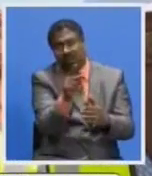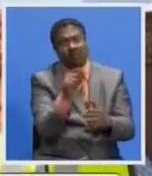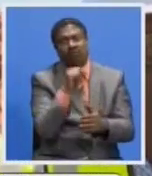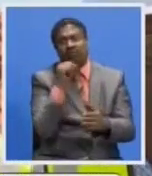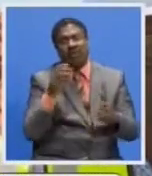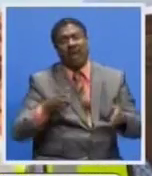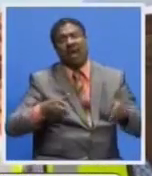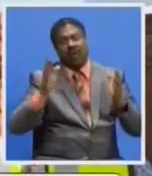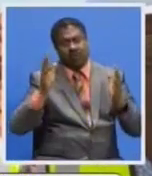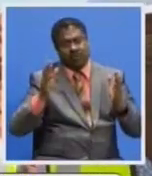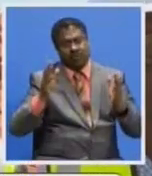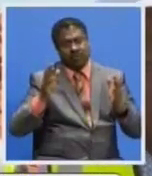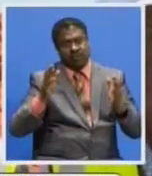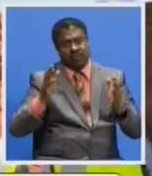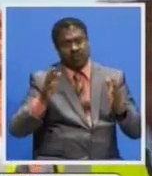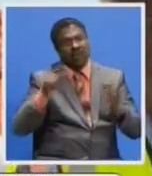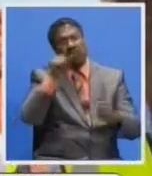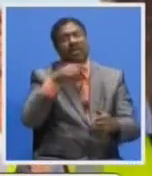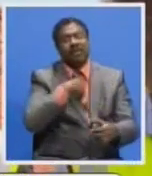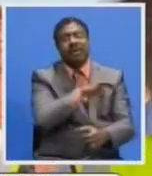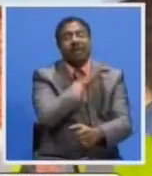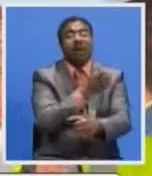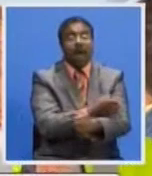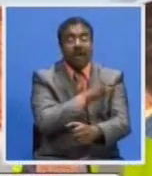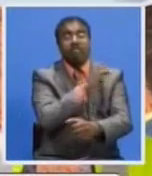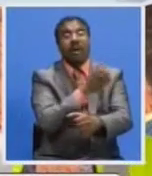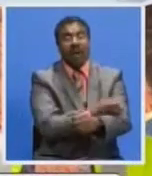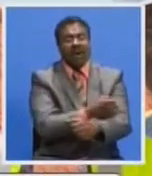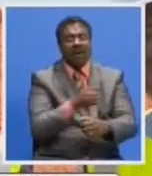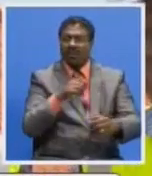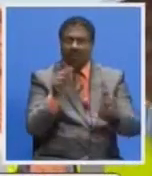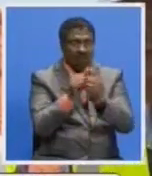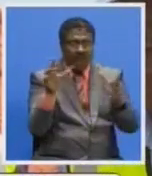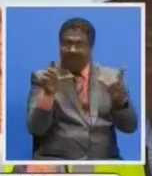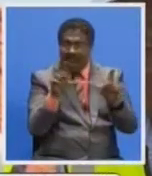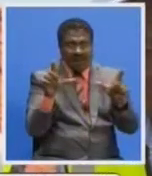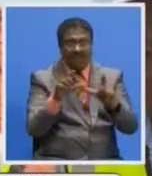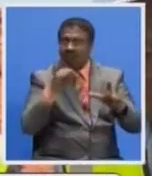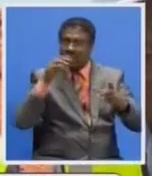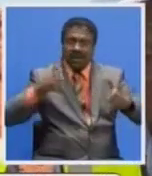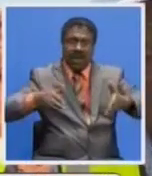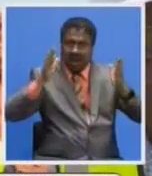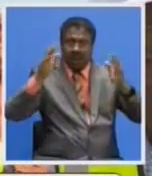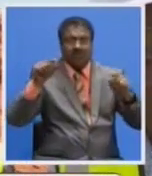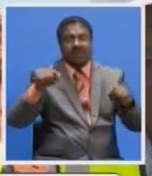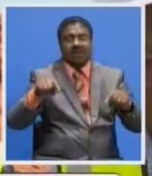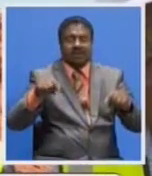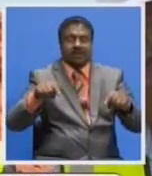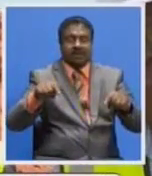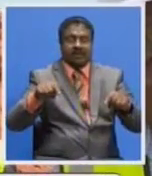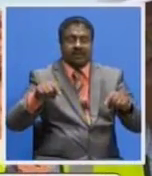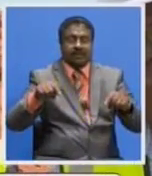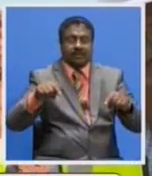behest of so-called empowerment, we will not allow anyone to go in the license tenement of our people. But what we are